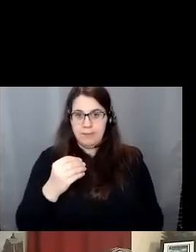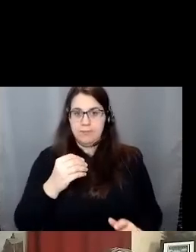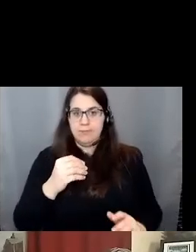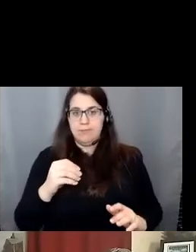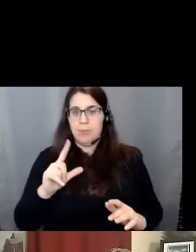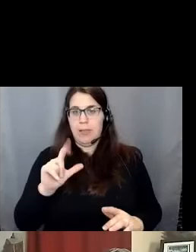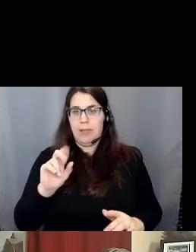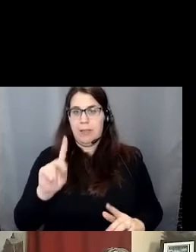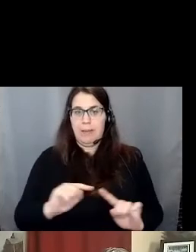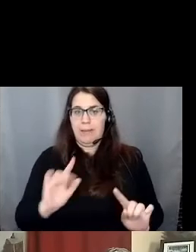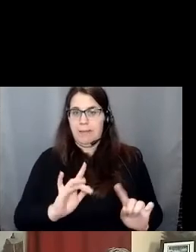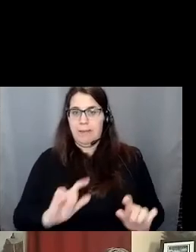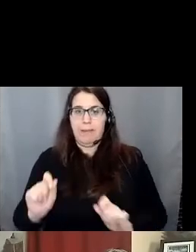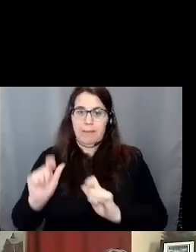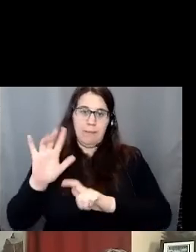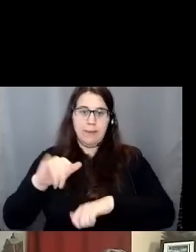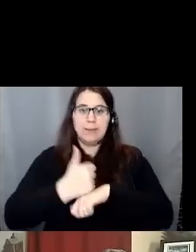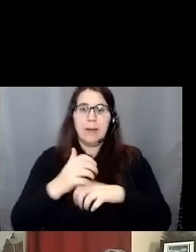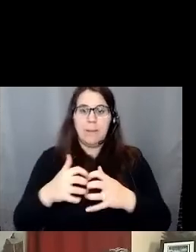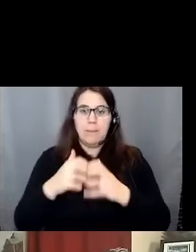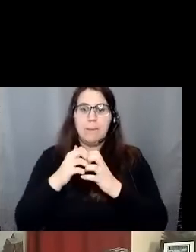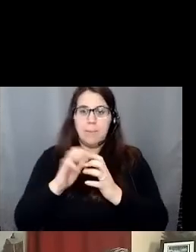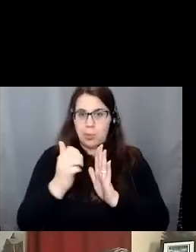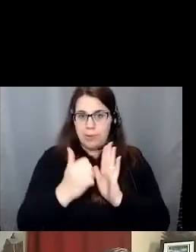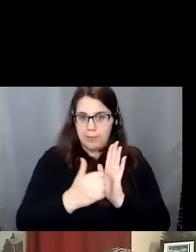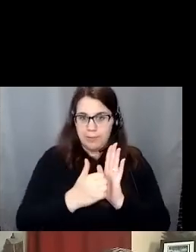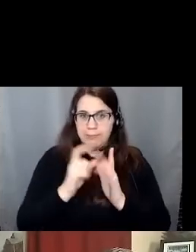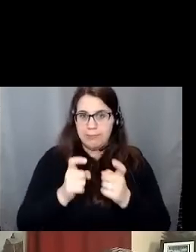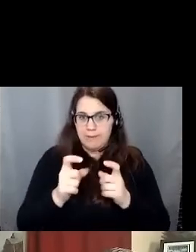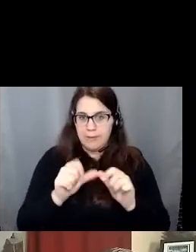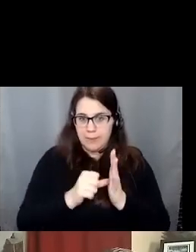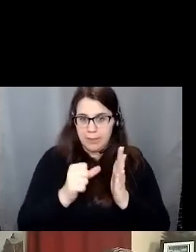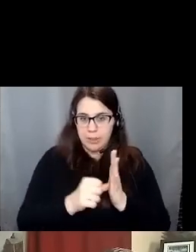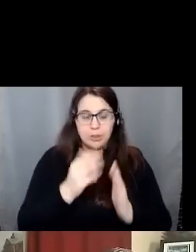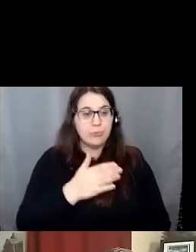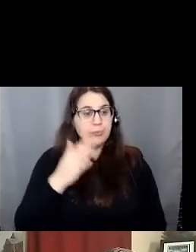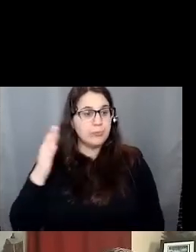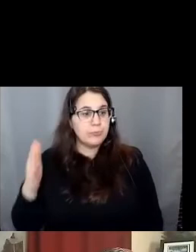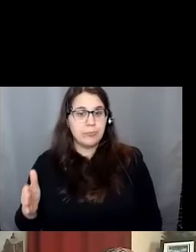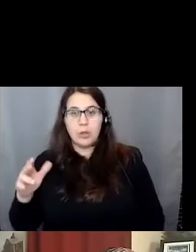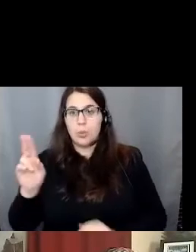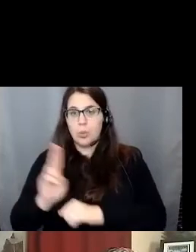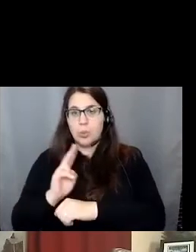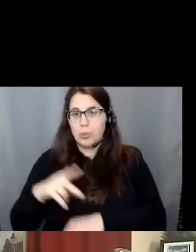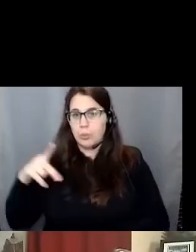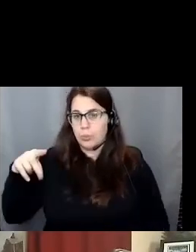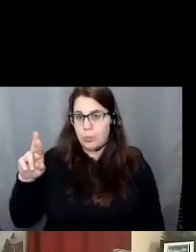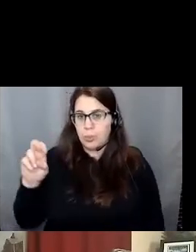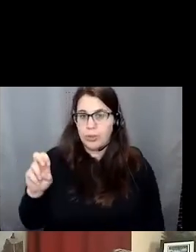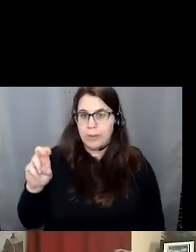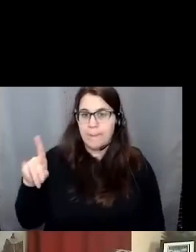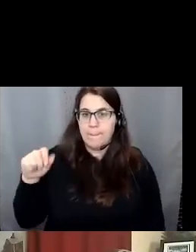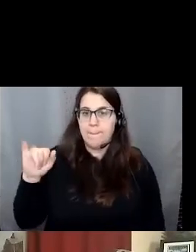gifting page from this screen. The final one is using the prepaid card. So Roxanne had mentioned the stable card.